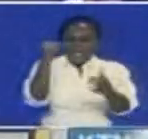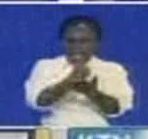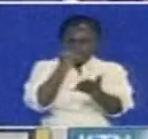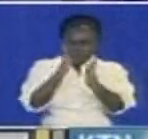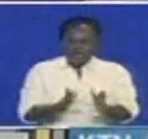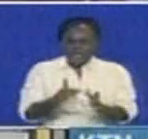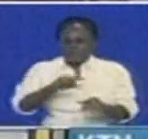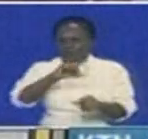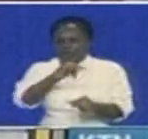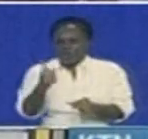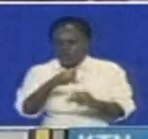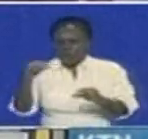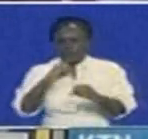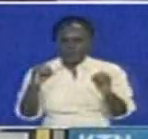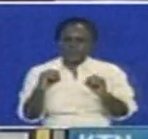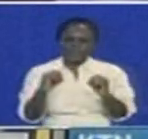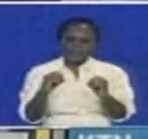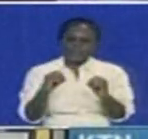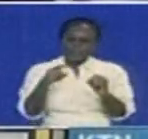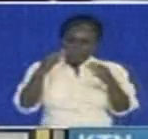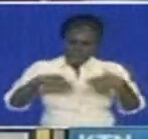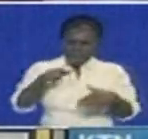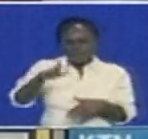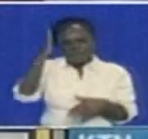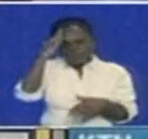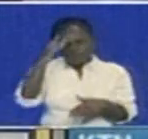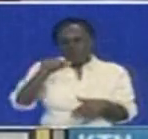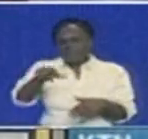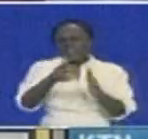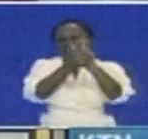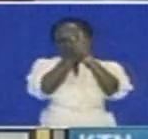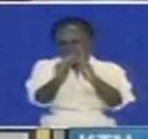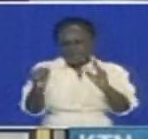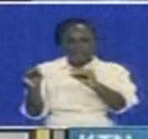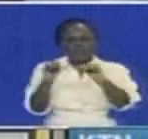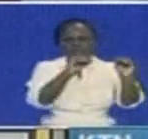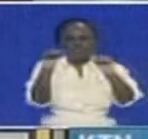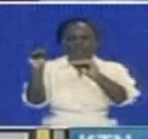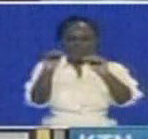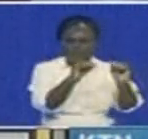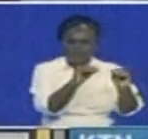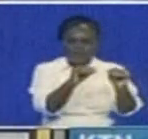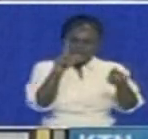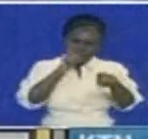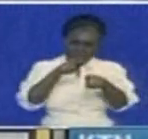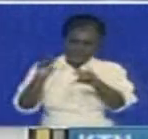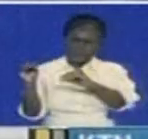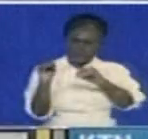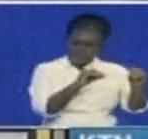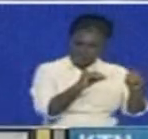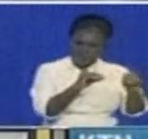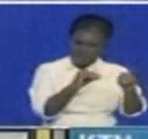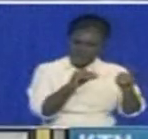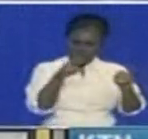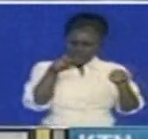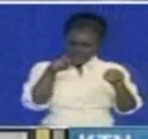greener pastures. People who know are effective are moving from one organization to the other. Now, when they do that, every time they move,